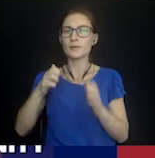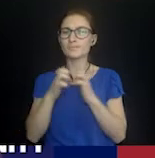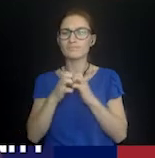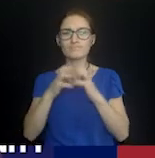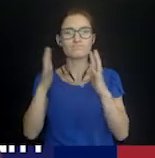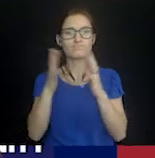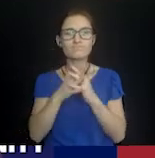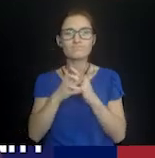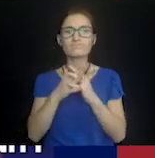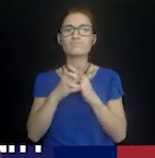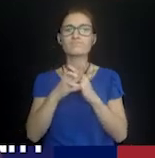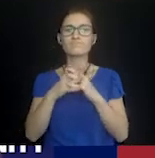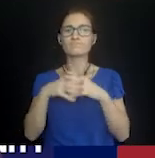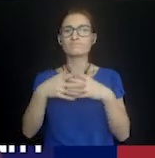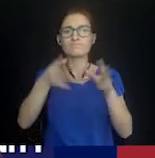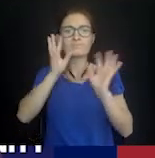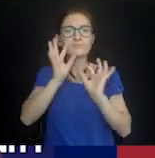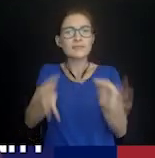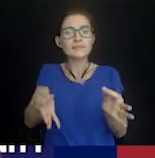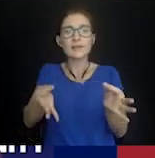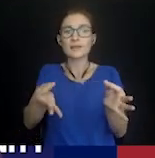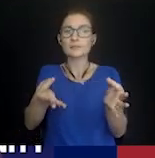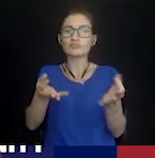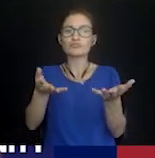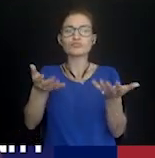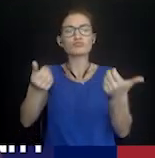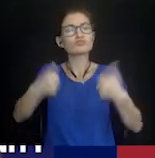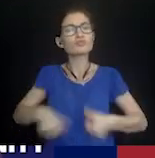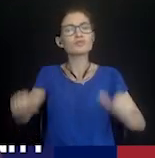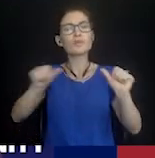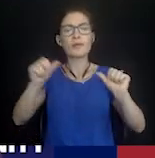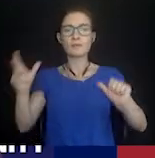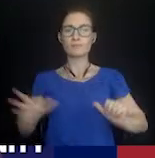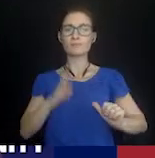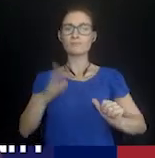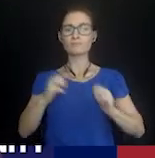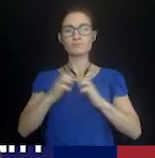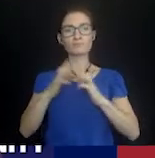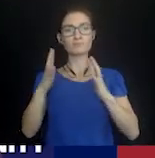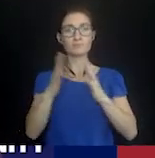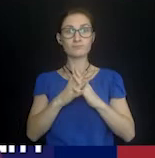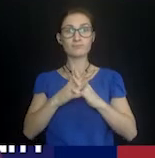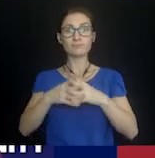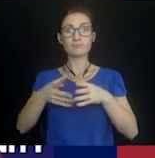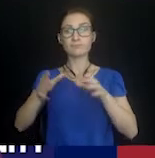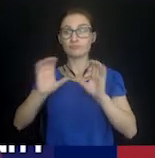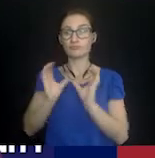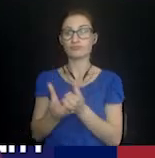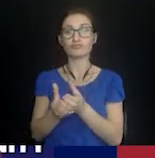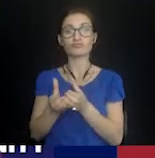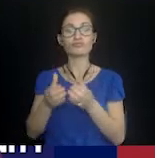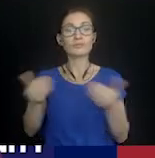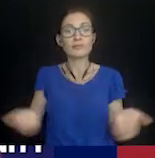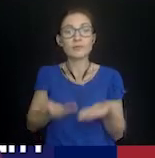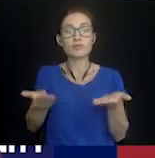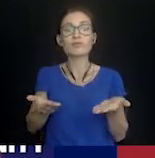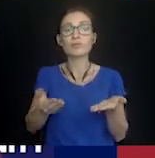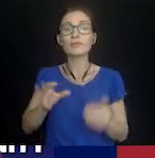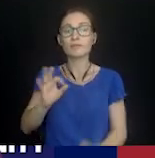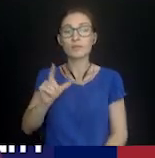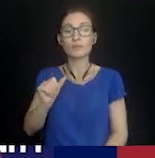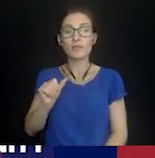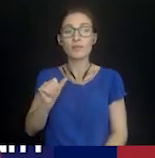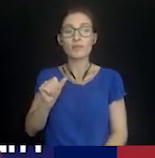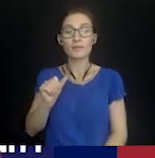got together and decided to try out to formalize a chapter in Florida, a voting rights